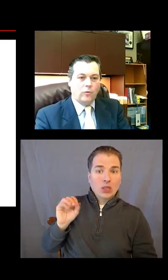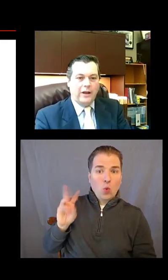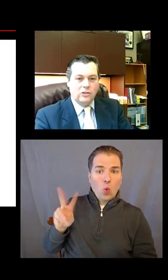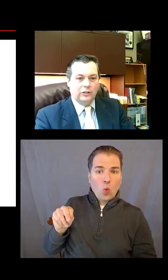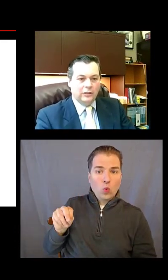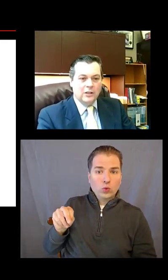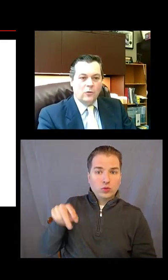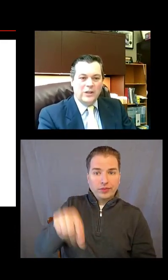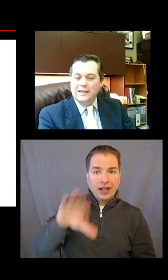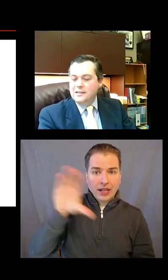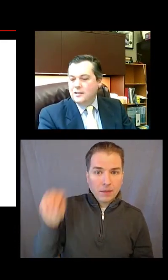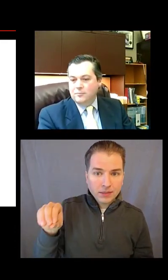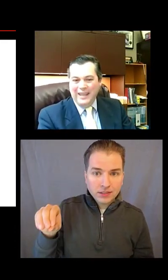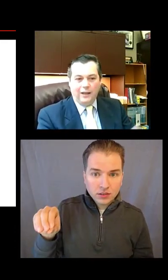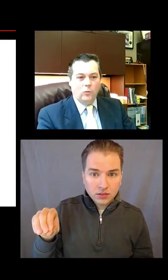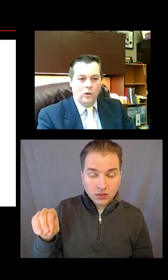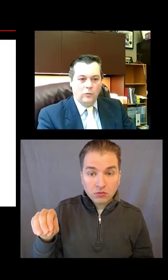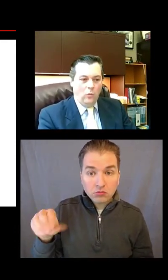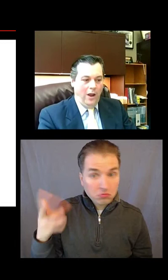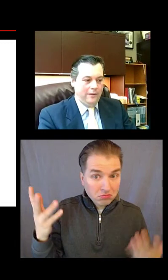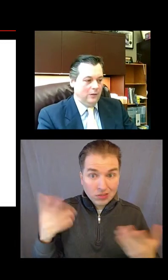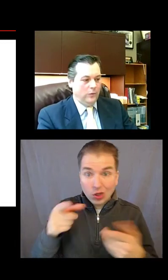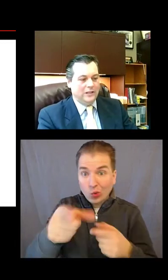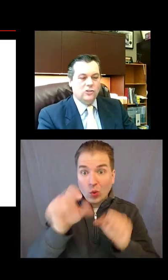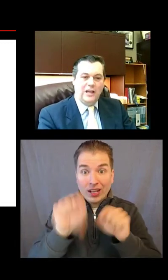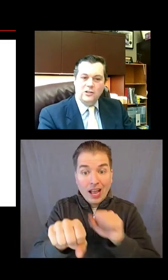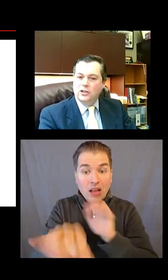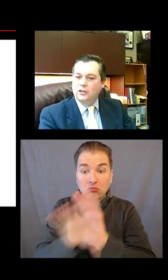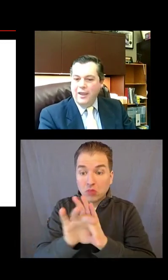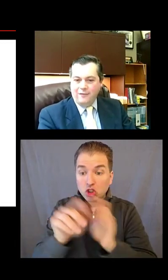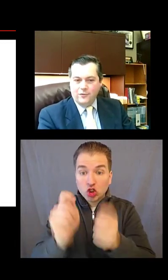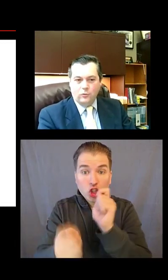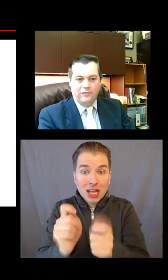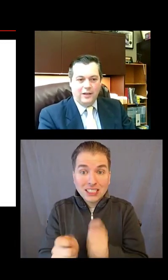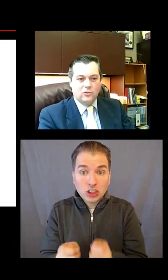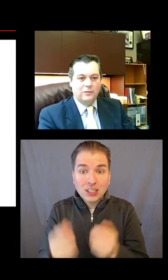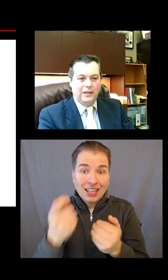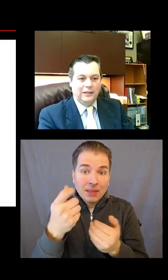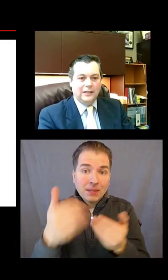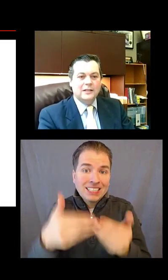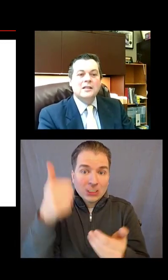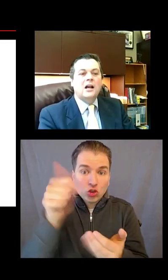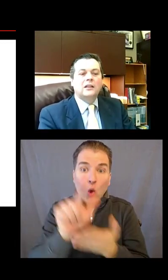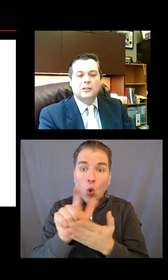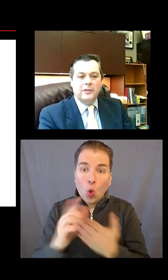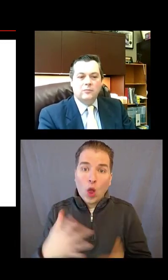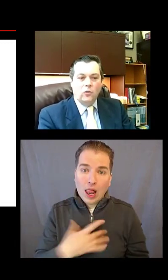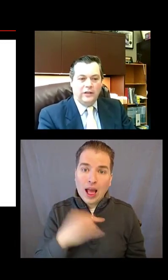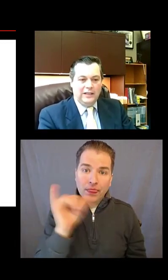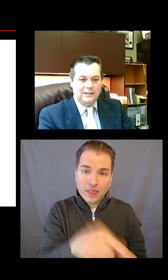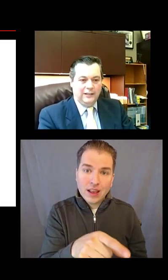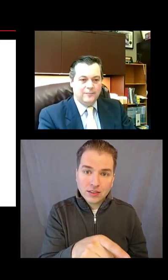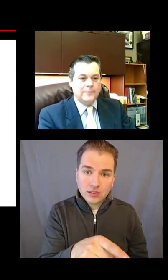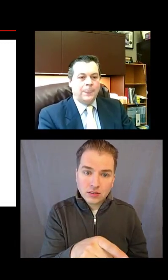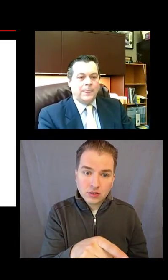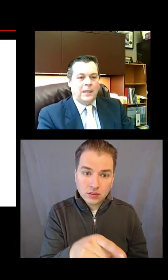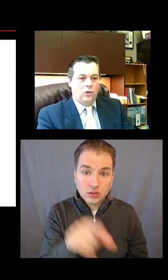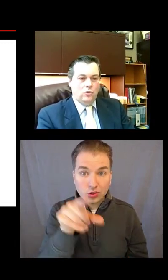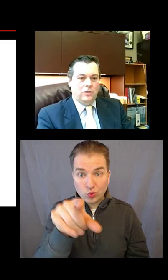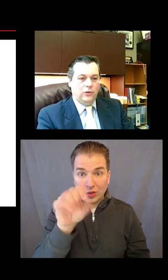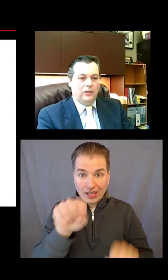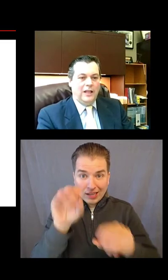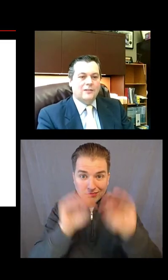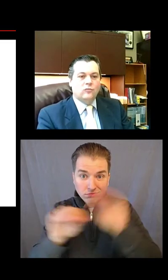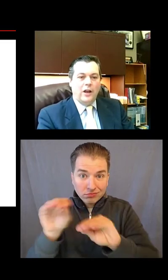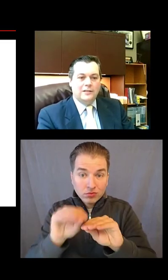a corporation. We get to pick what we want, and we can change it after we've actually picked it a little bit more easily.